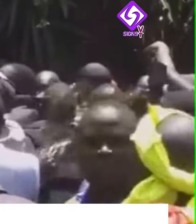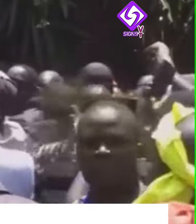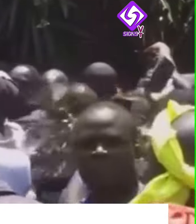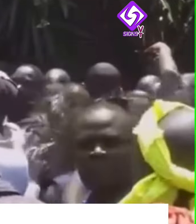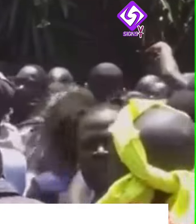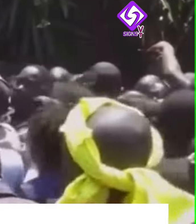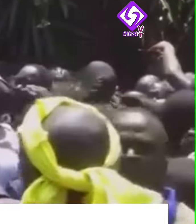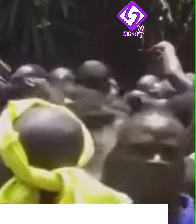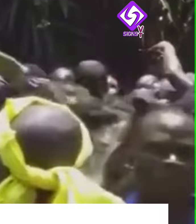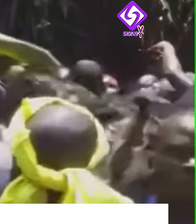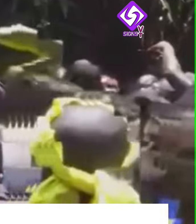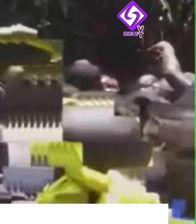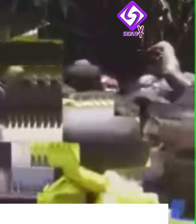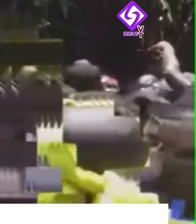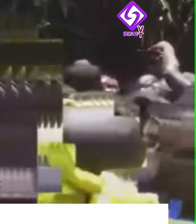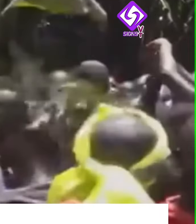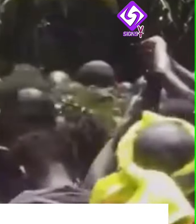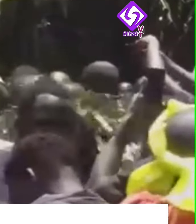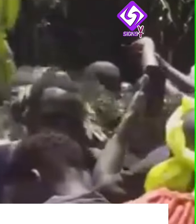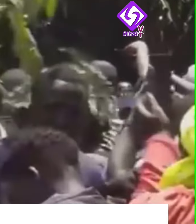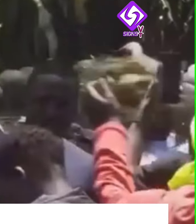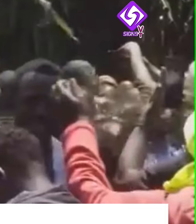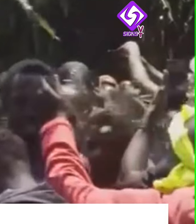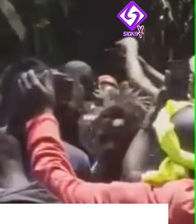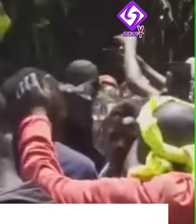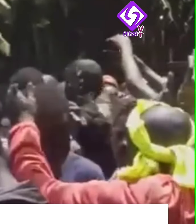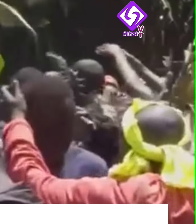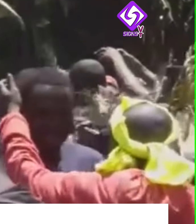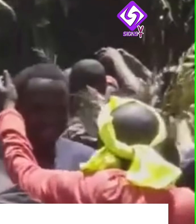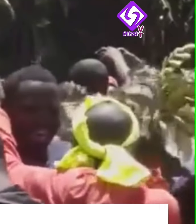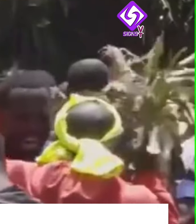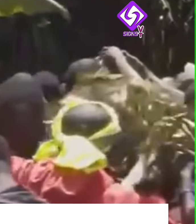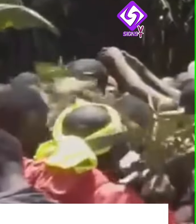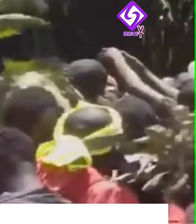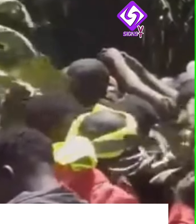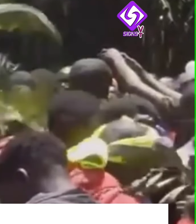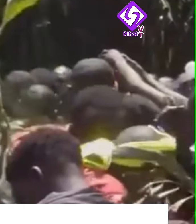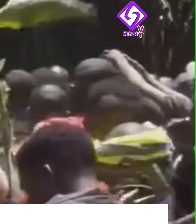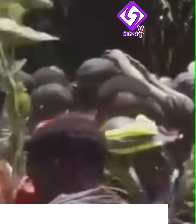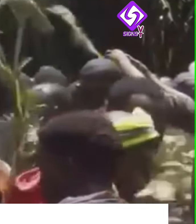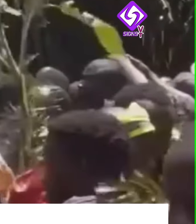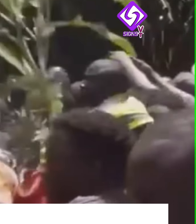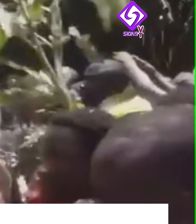Poleni sana. Najua nyinyi wote mmeshtuka kwa yale metokea.